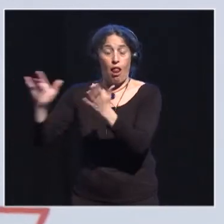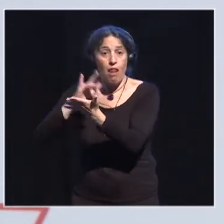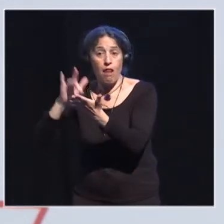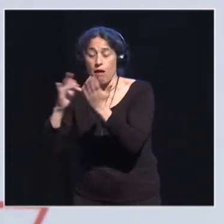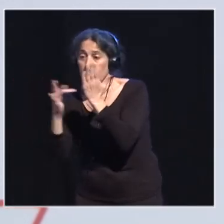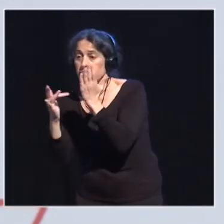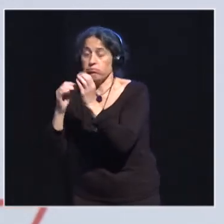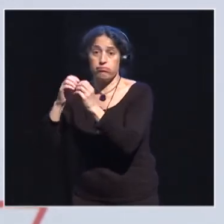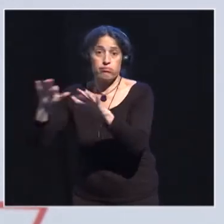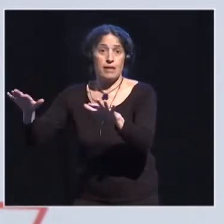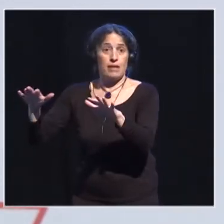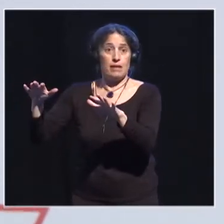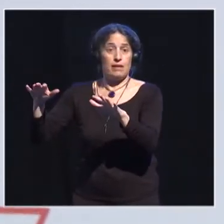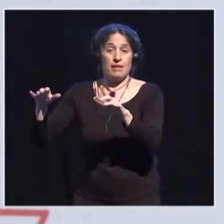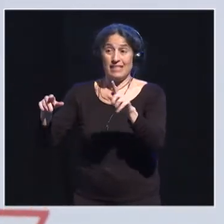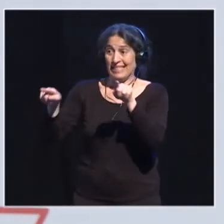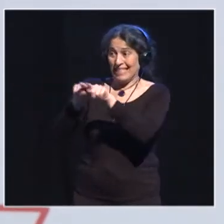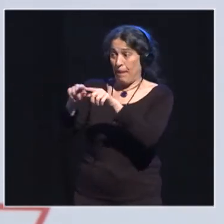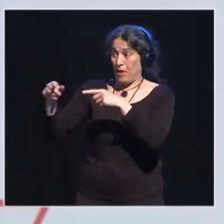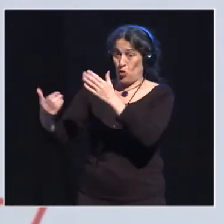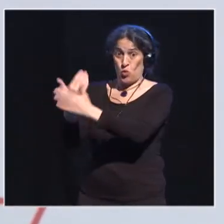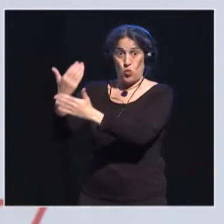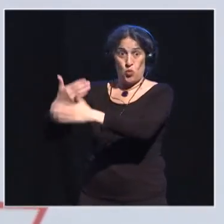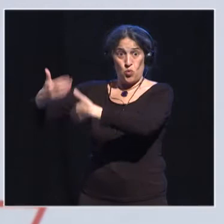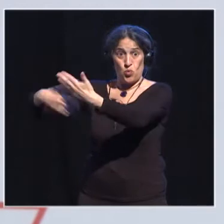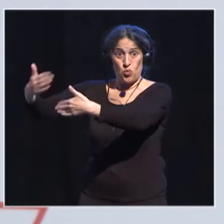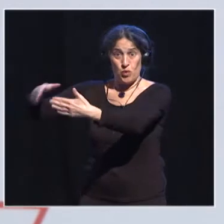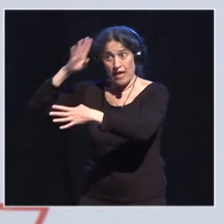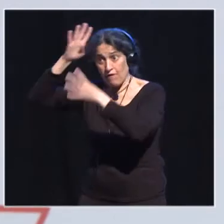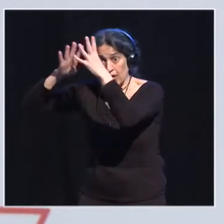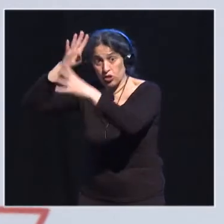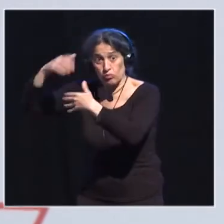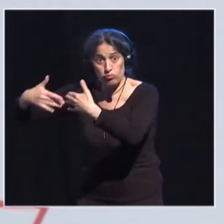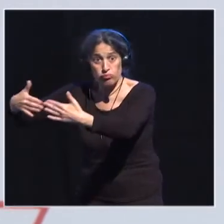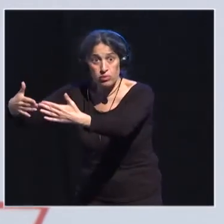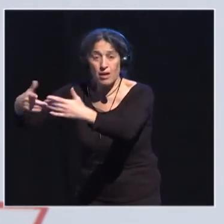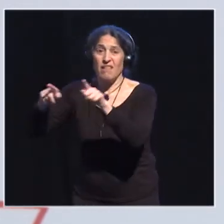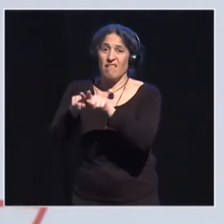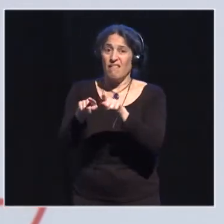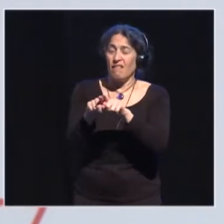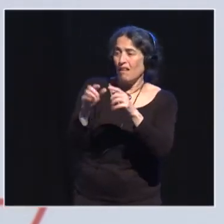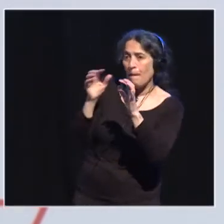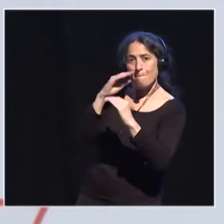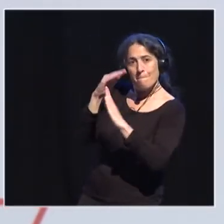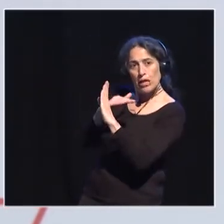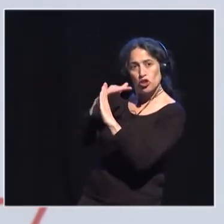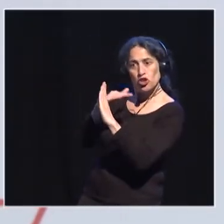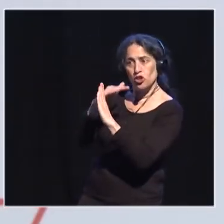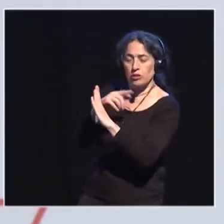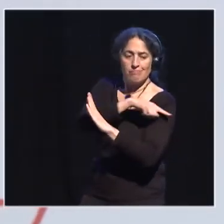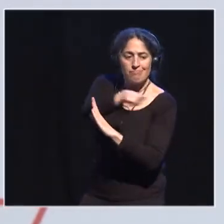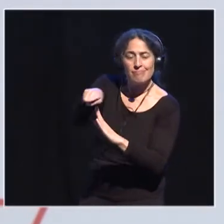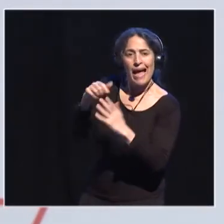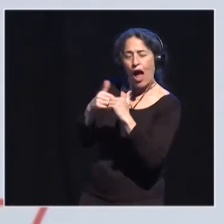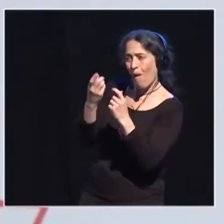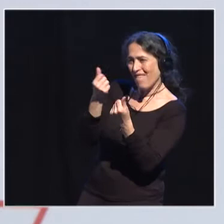also financial instruments that are very agile and to work together with our young people,